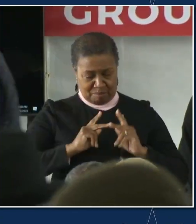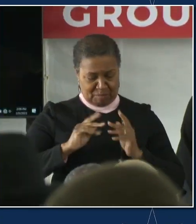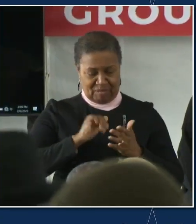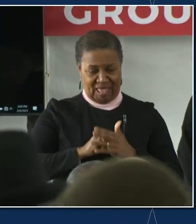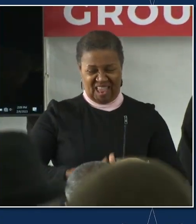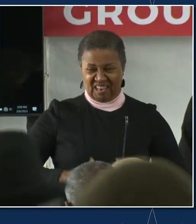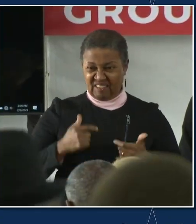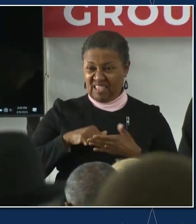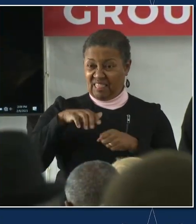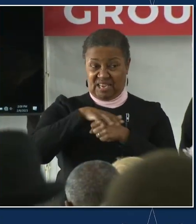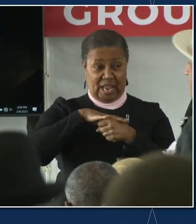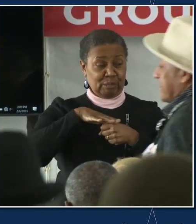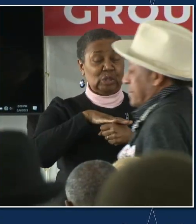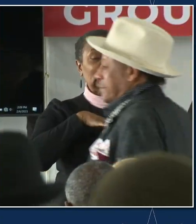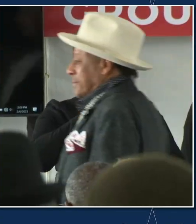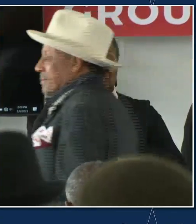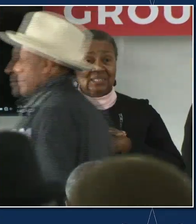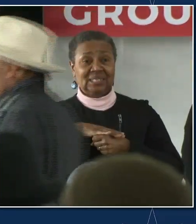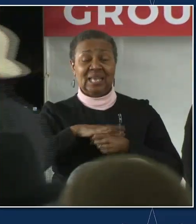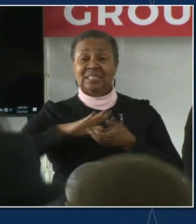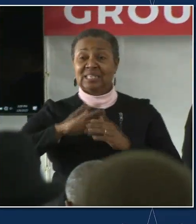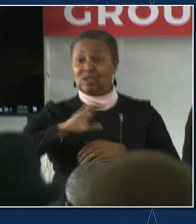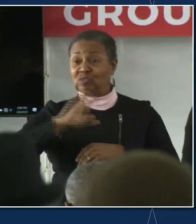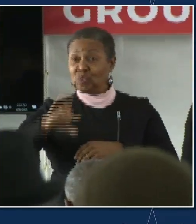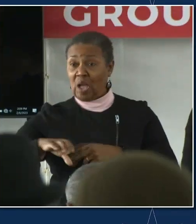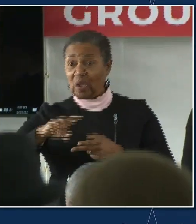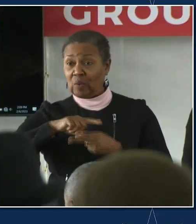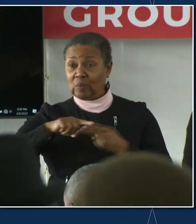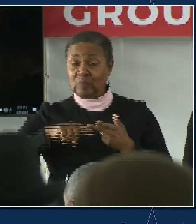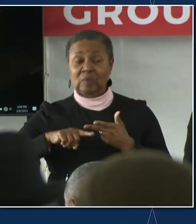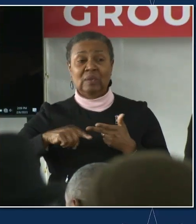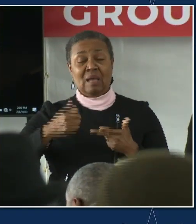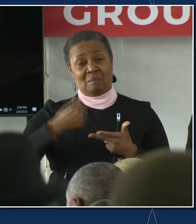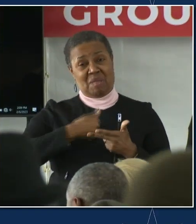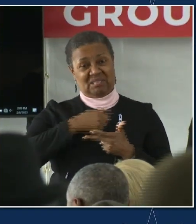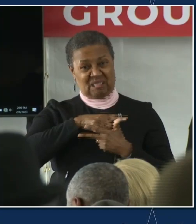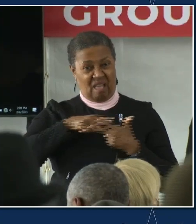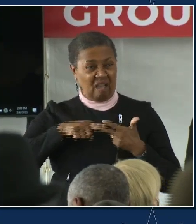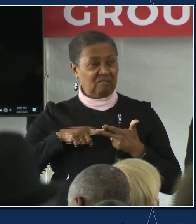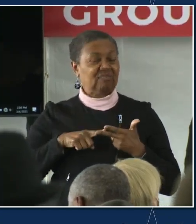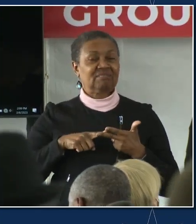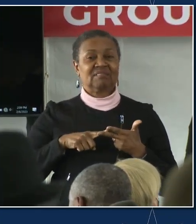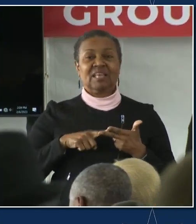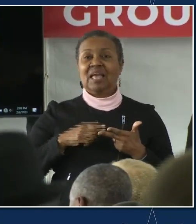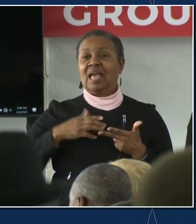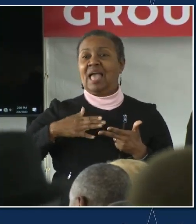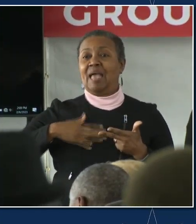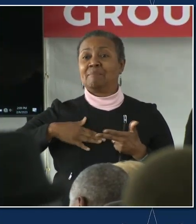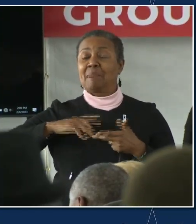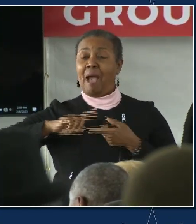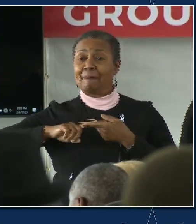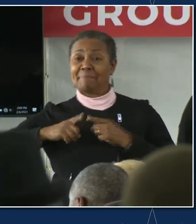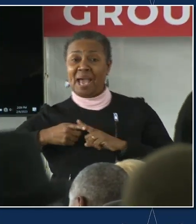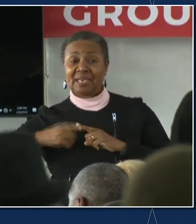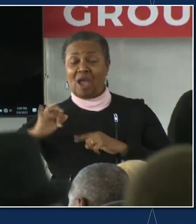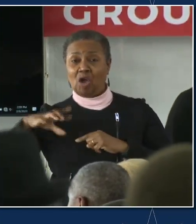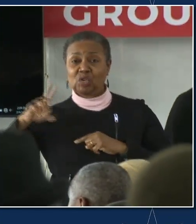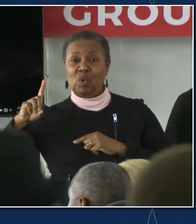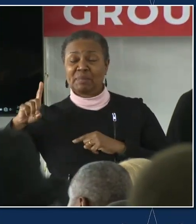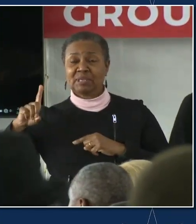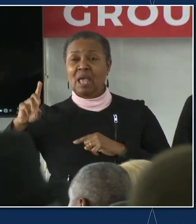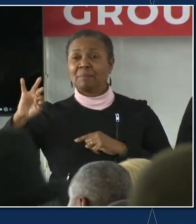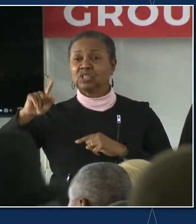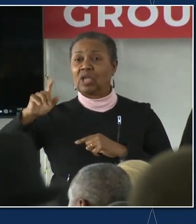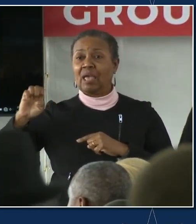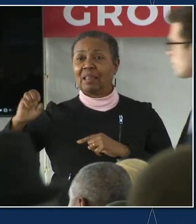that live in the neighborhood, by the city of Chicago, by myself and my buddy, Alderwoman